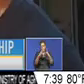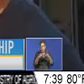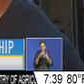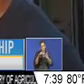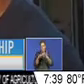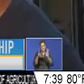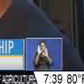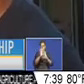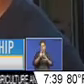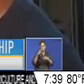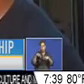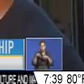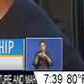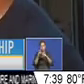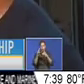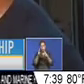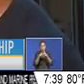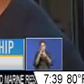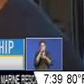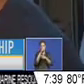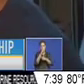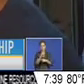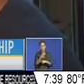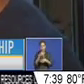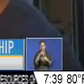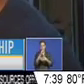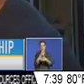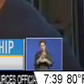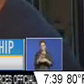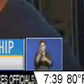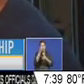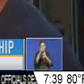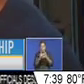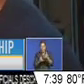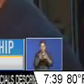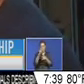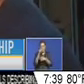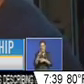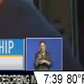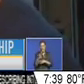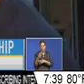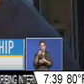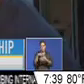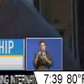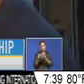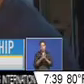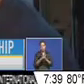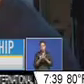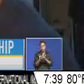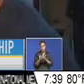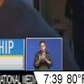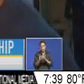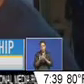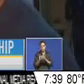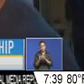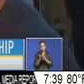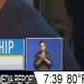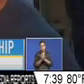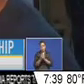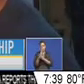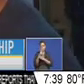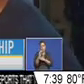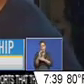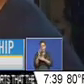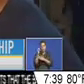Sunday. I'm headed to do my first half in Florida and do my last half in New York, headed by